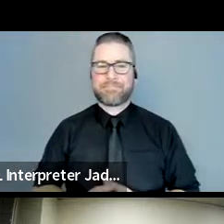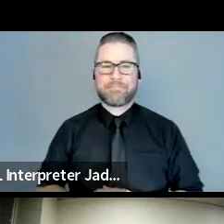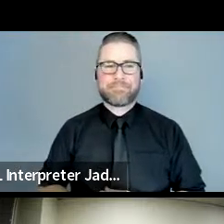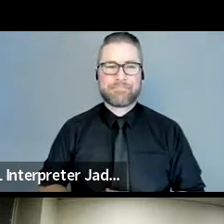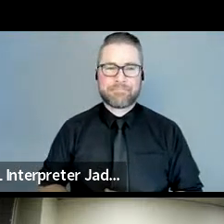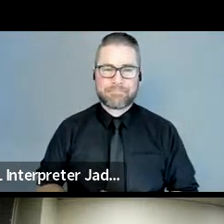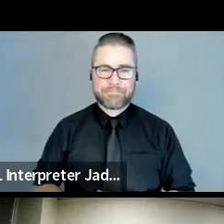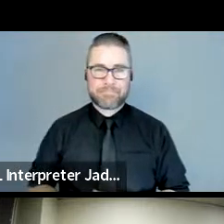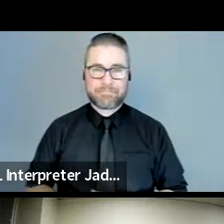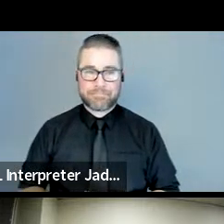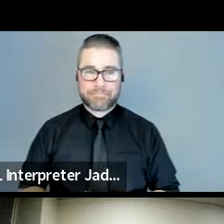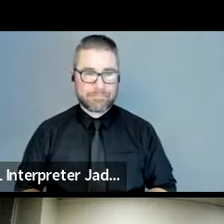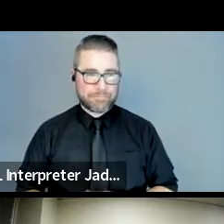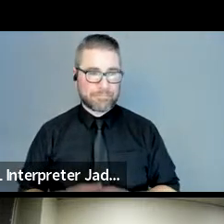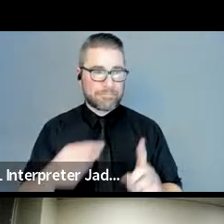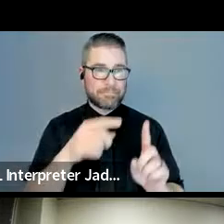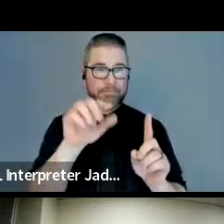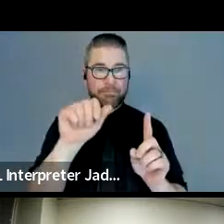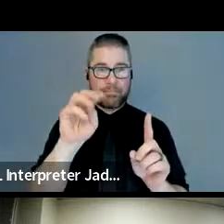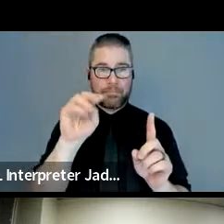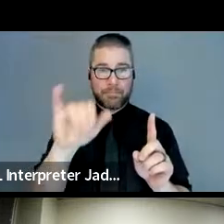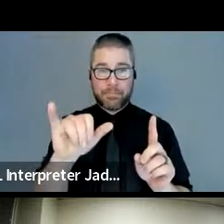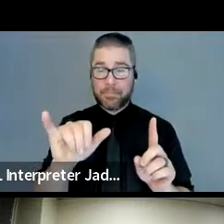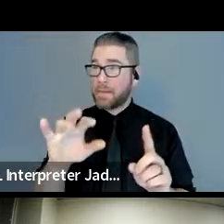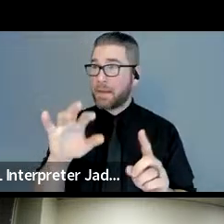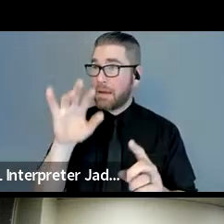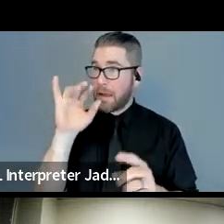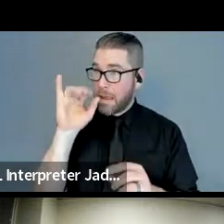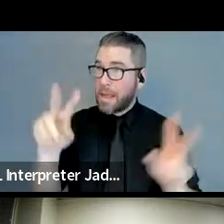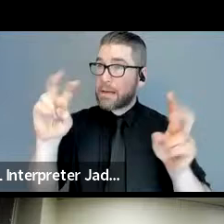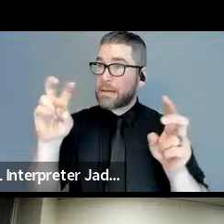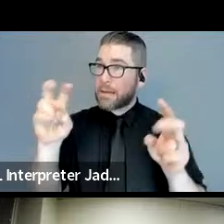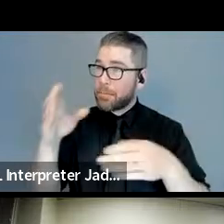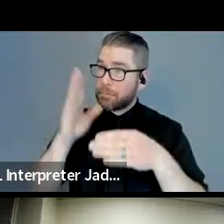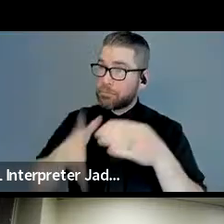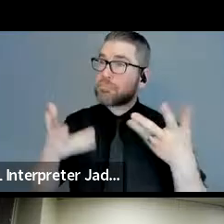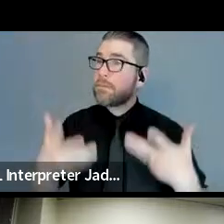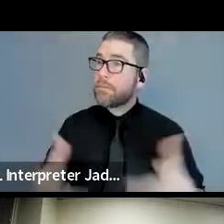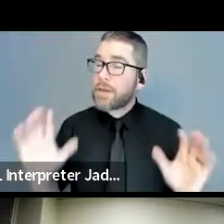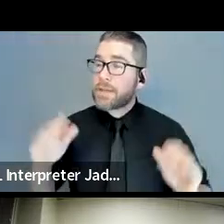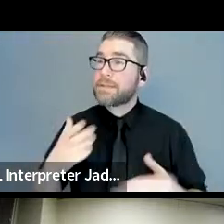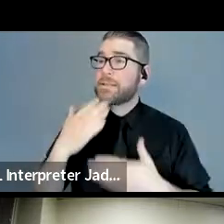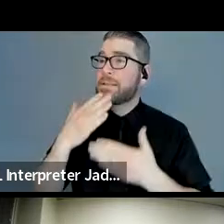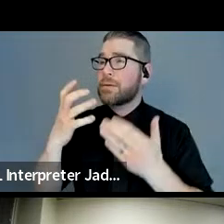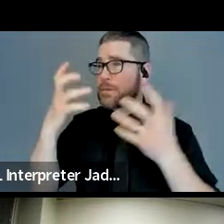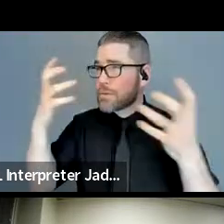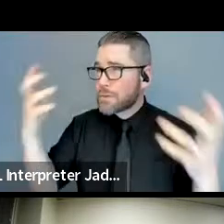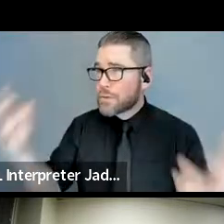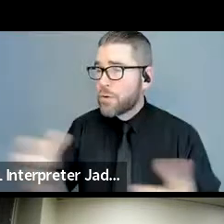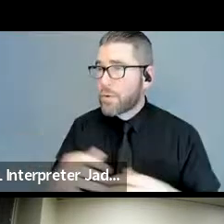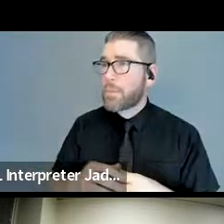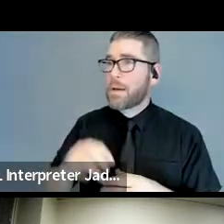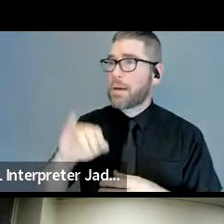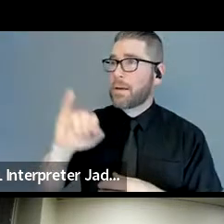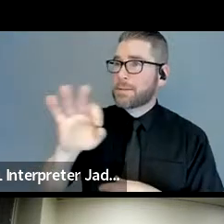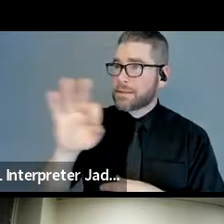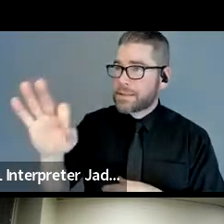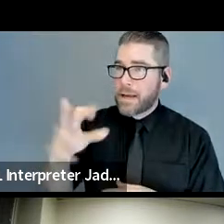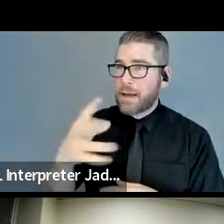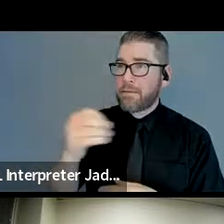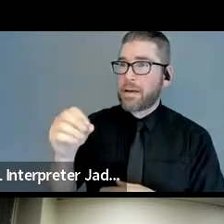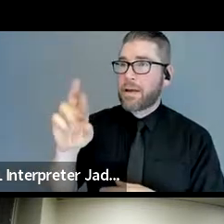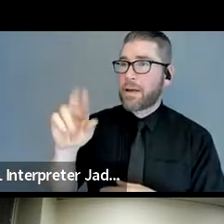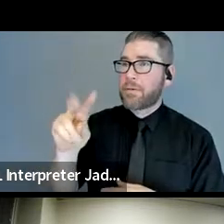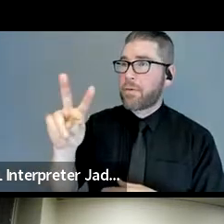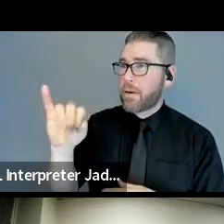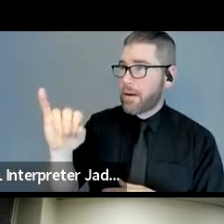Great, thank you. Well, that concludes the item. Thank you so much, Jeff and Rivi, for making time to join us today and provide a lot of